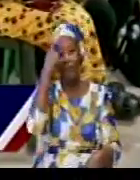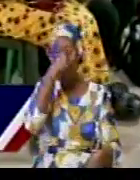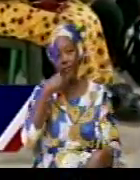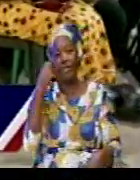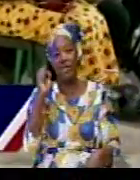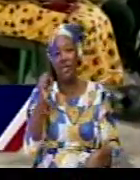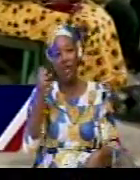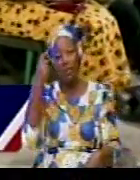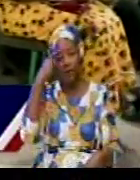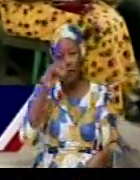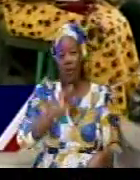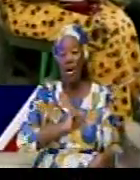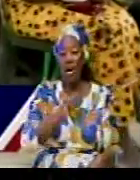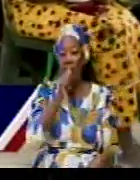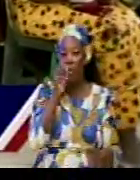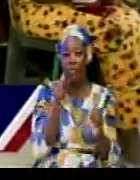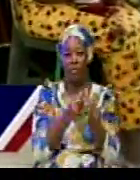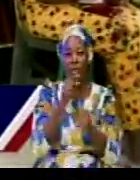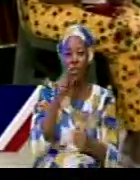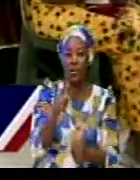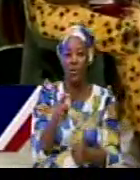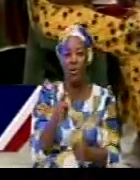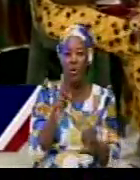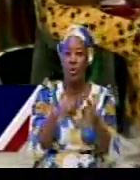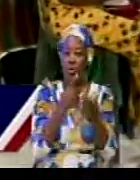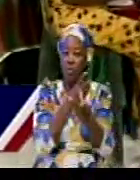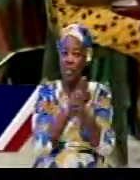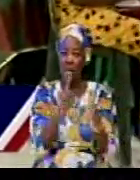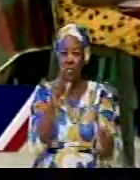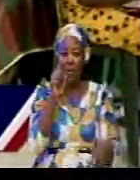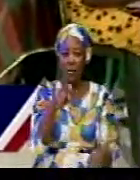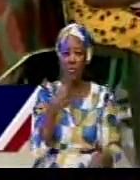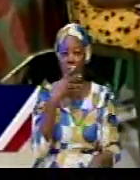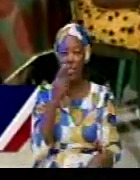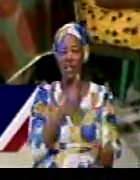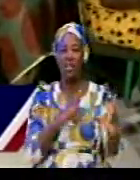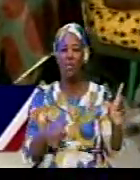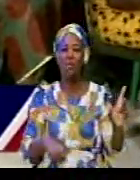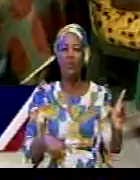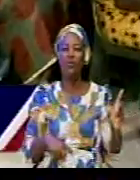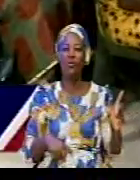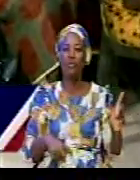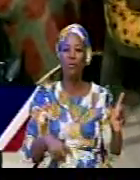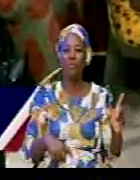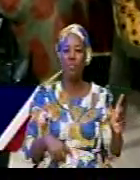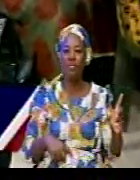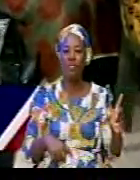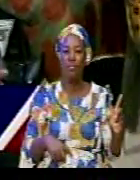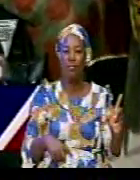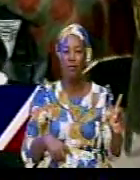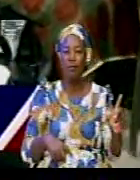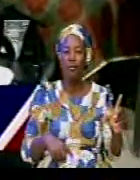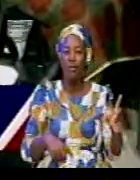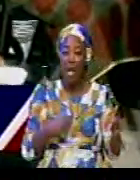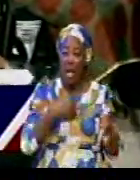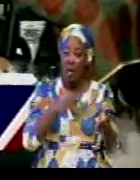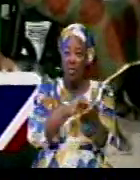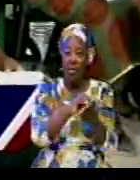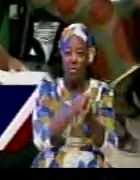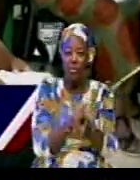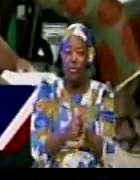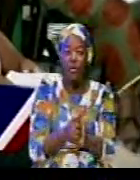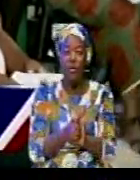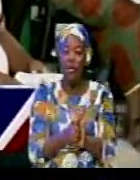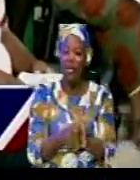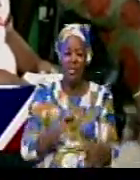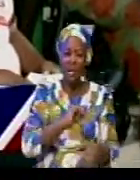afraid of their faces, for I am with thee to deliver thee, says the